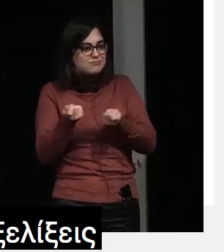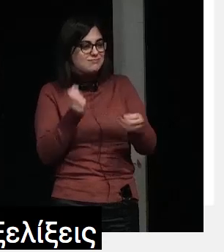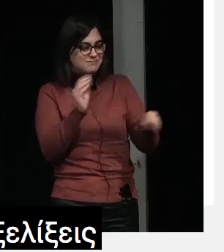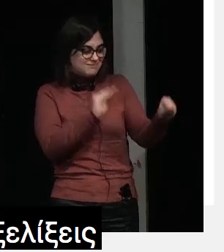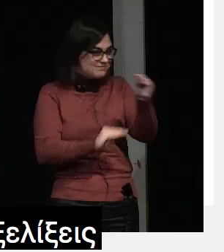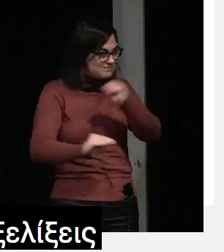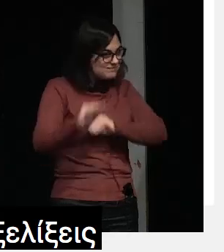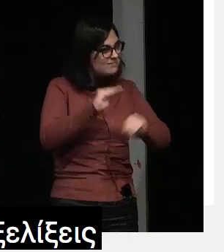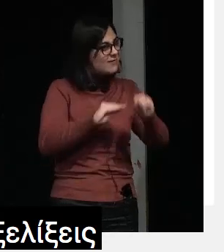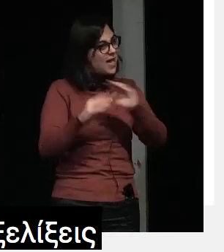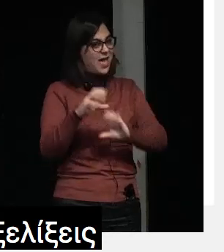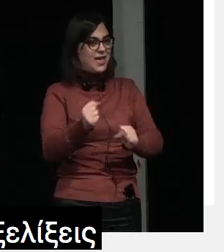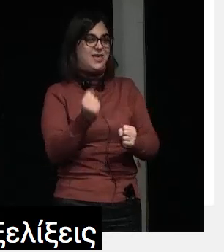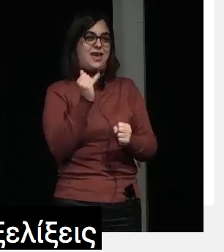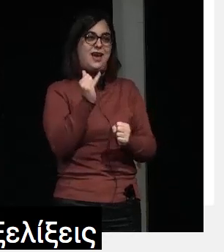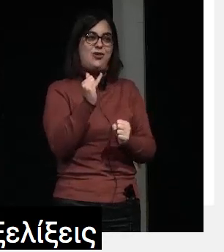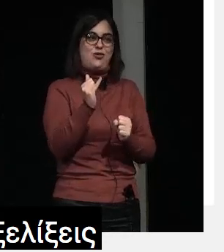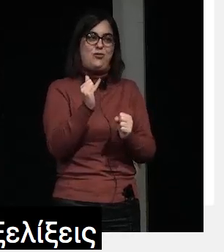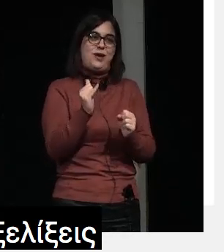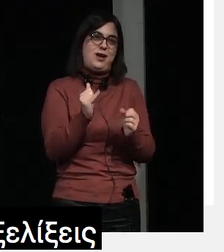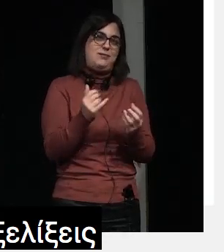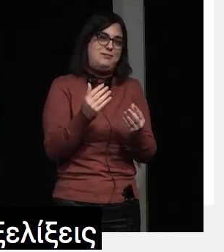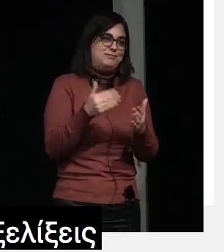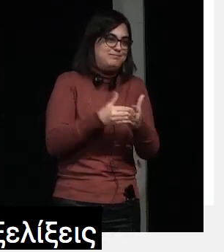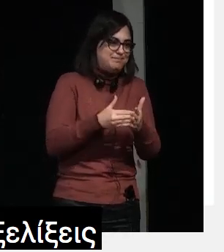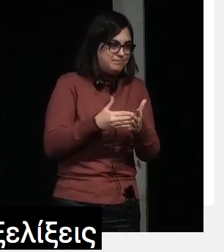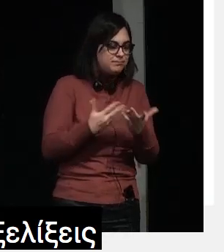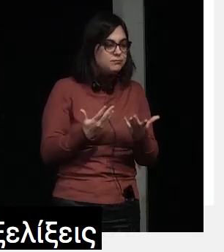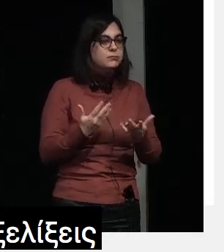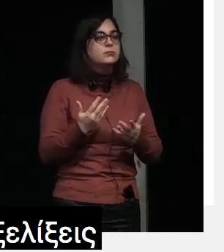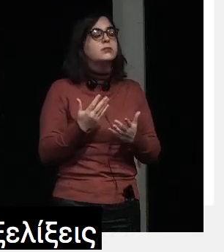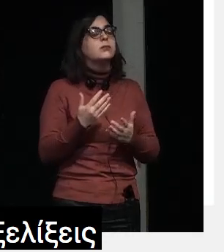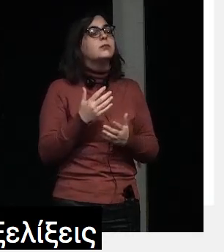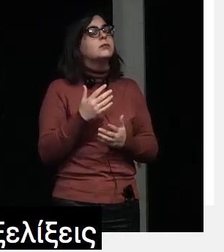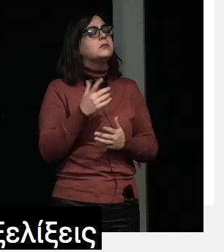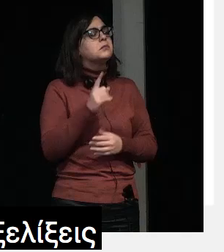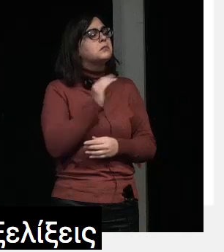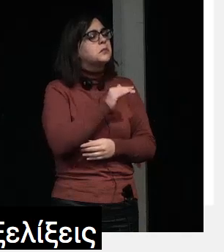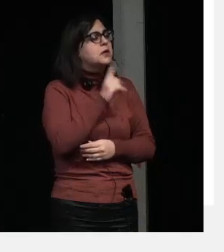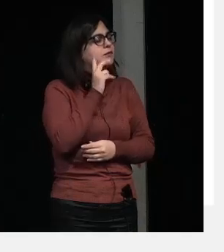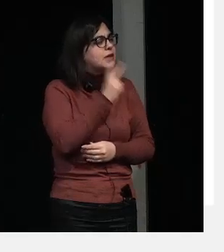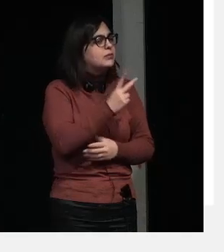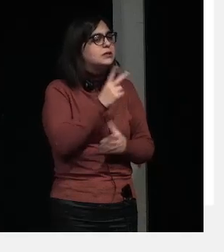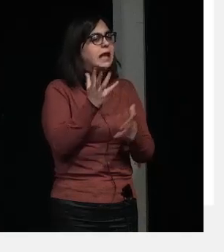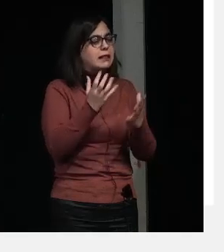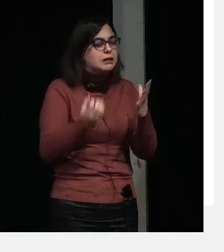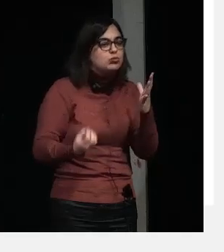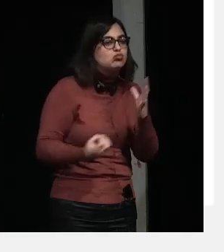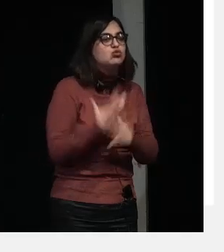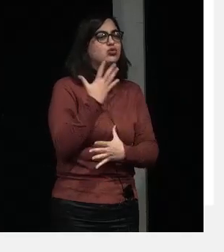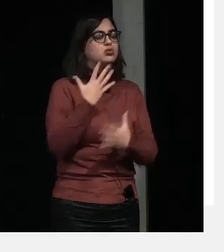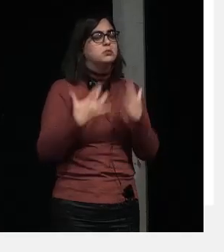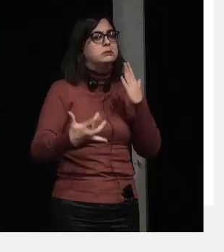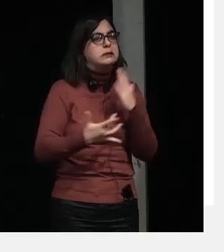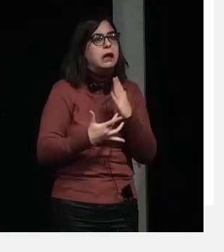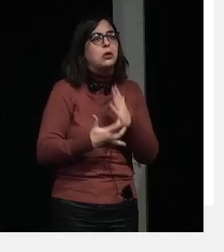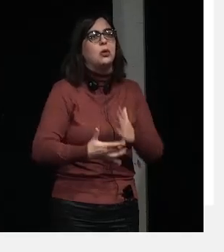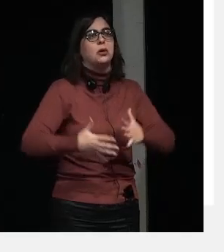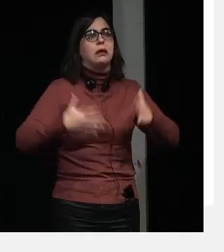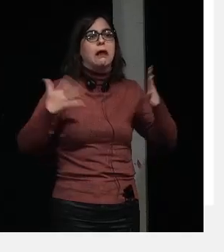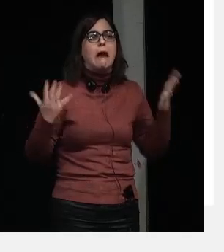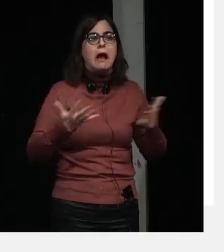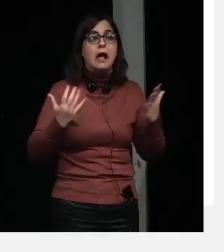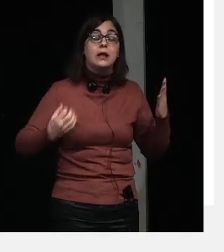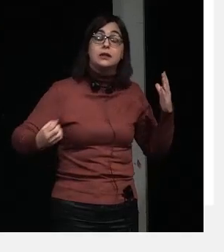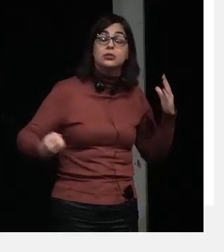are you can you foresee any trends or any technological evolutions that will come in the near future and